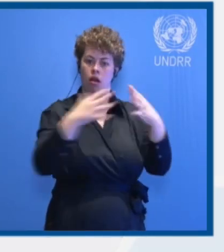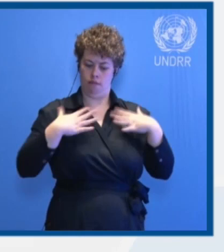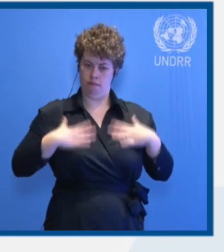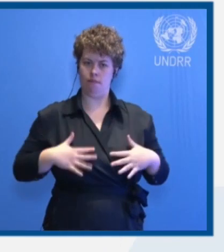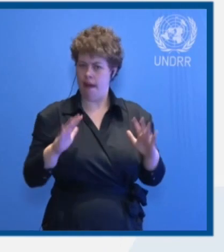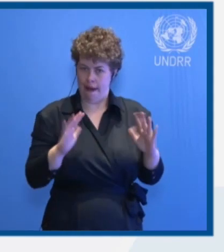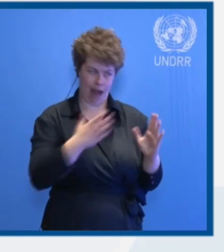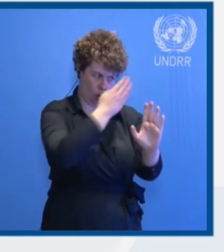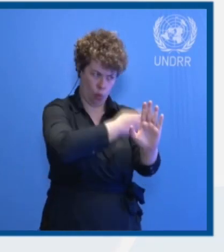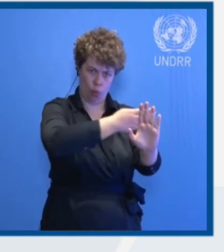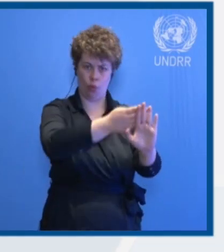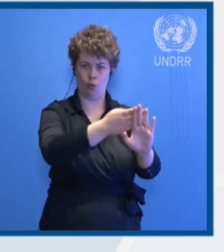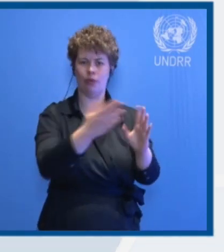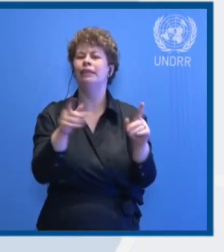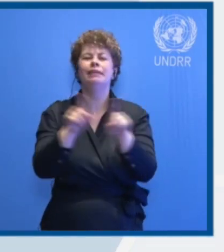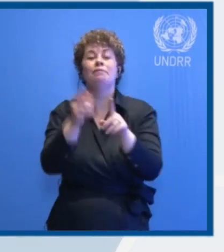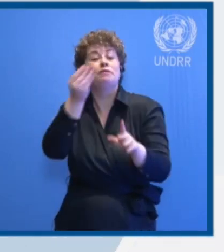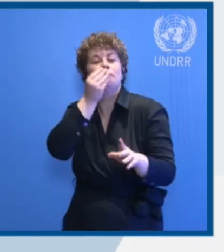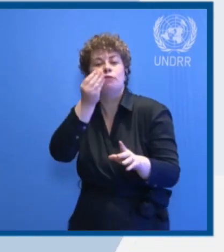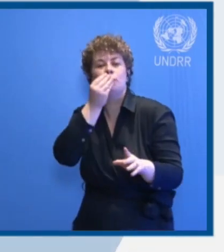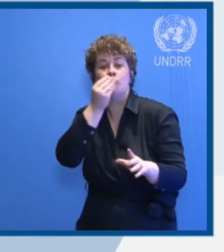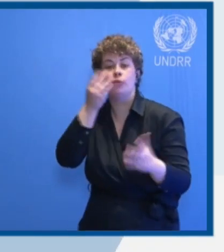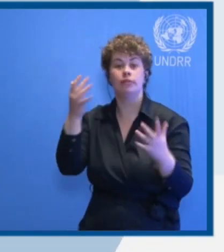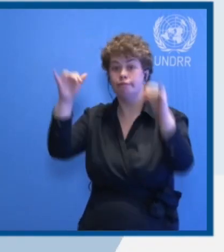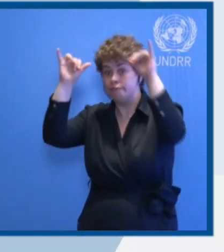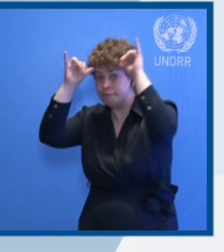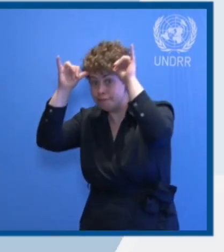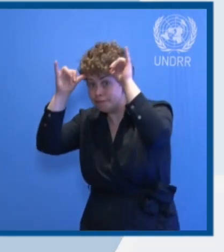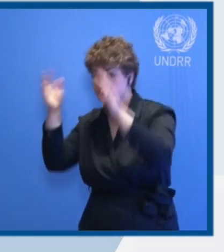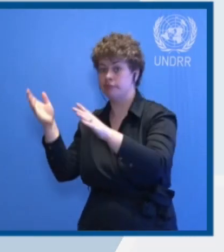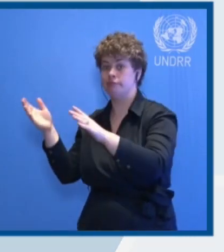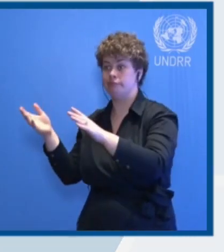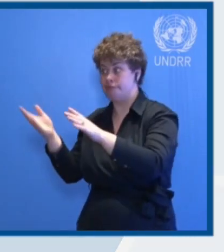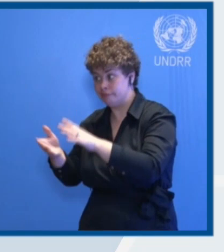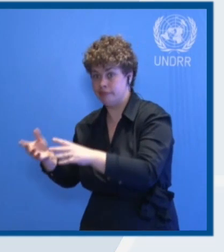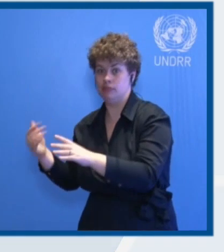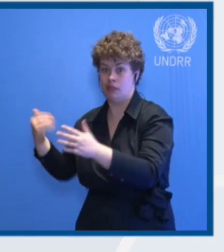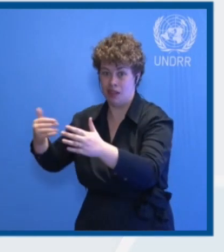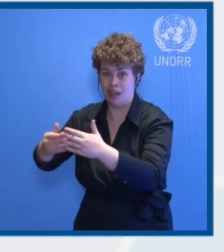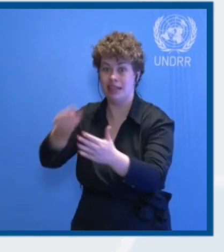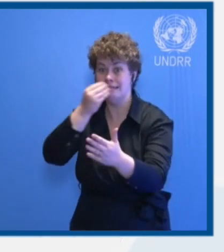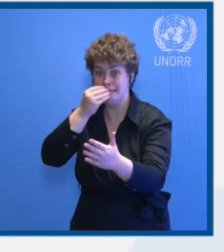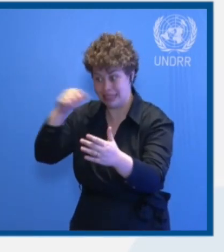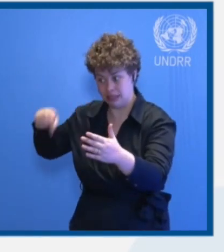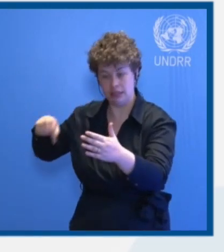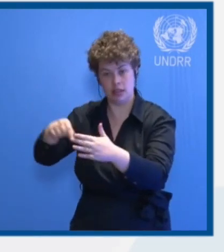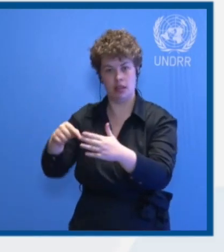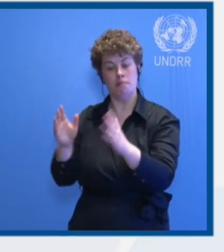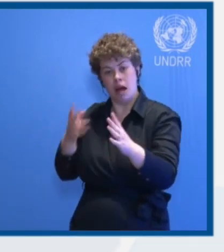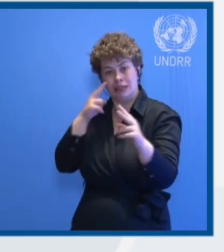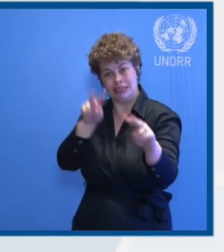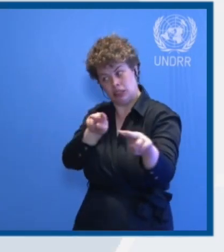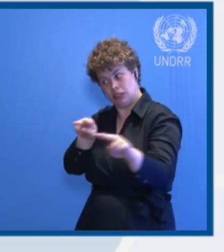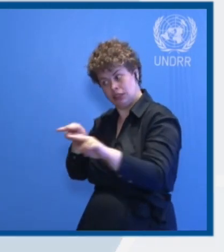to, from farm to fork. So this traceability is very important, I think, can actually provide